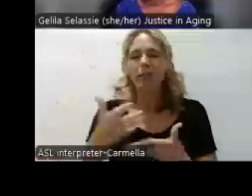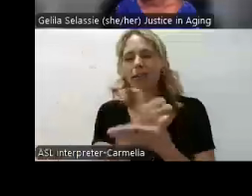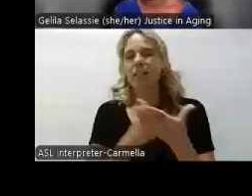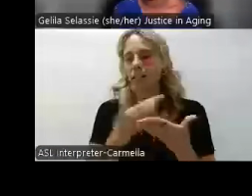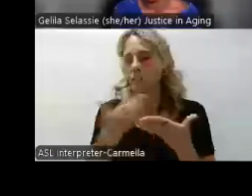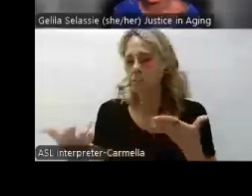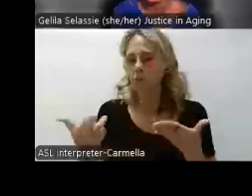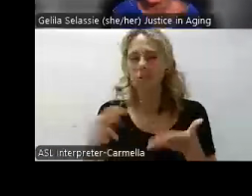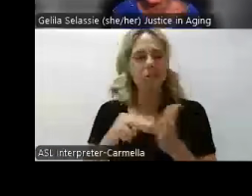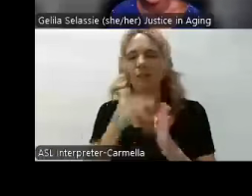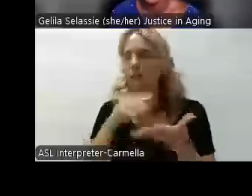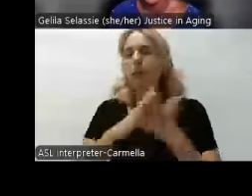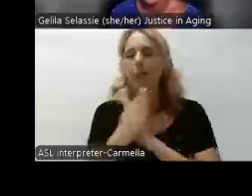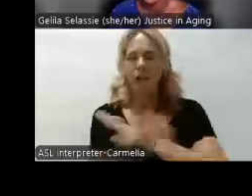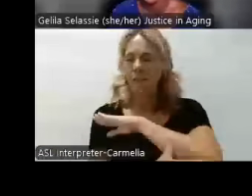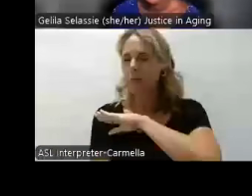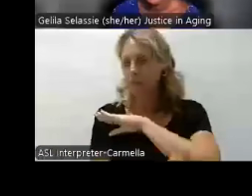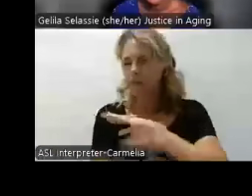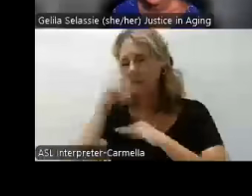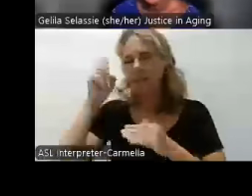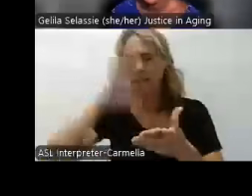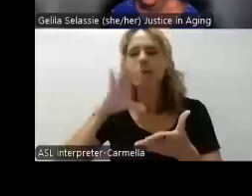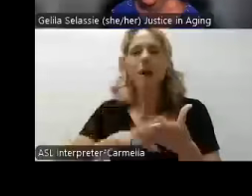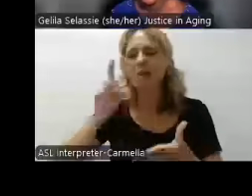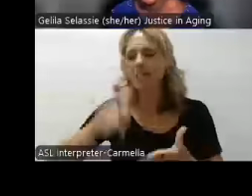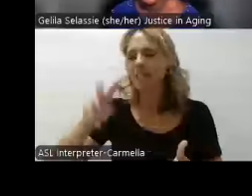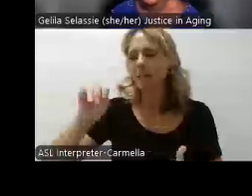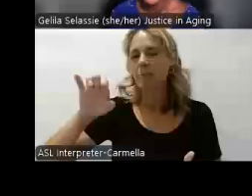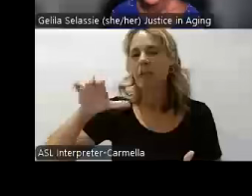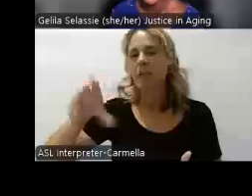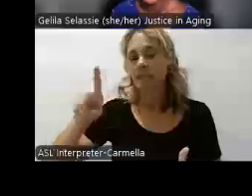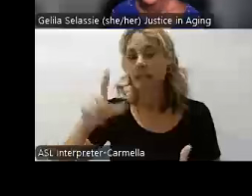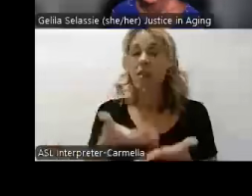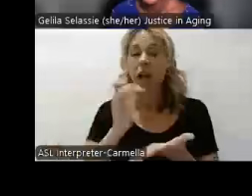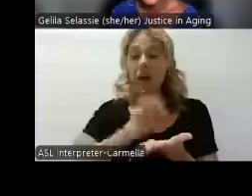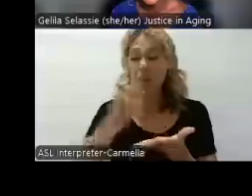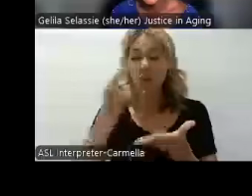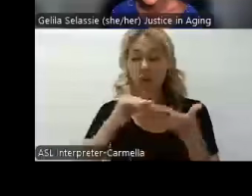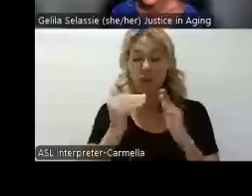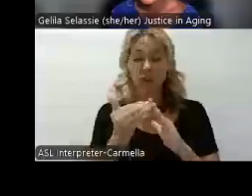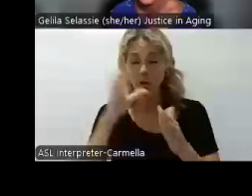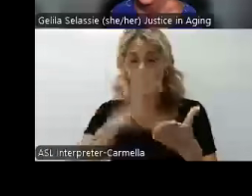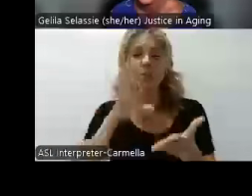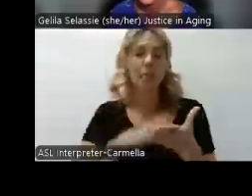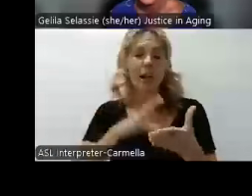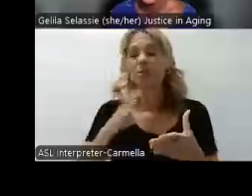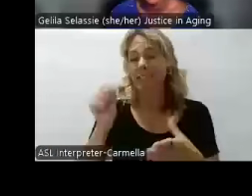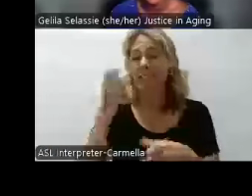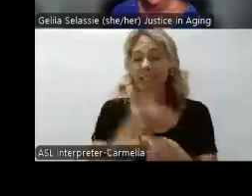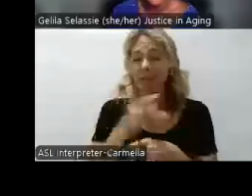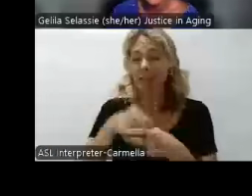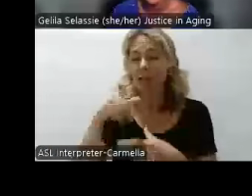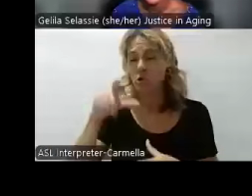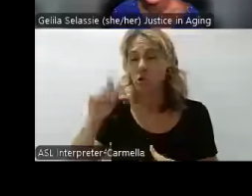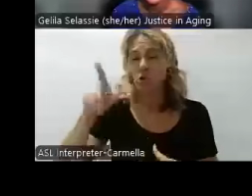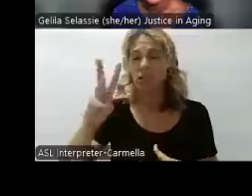not impoverished by their spouse needing Medicaid. And the amount a community spouse can retain in 2026 is up to